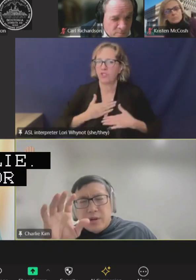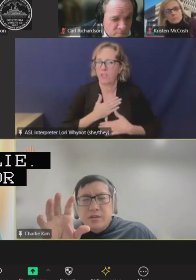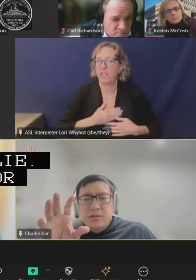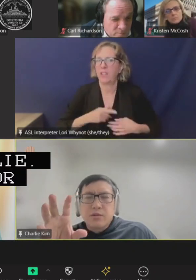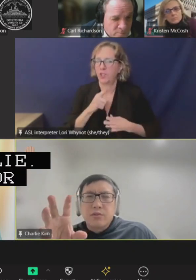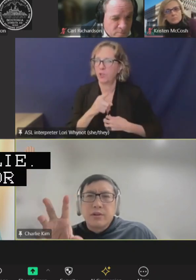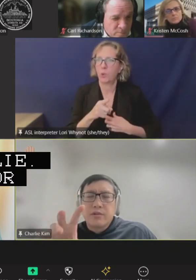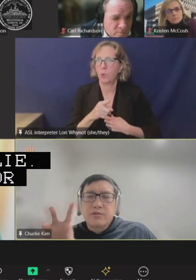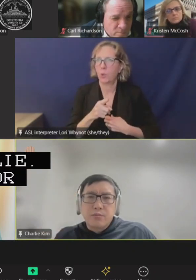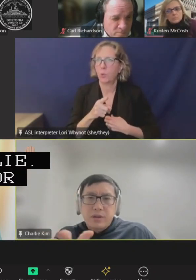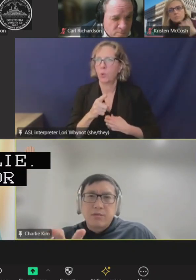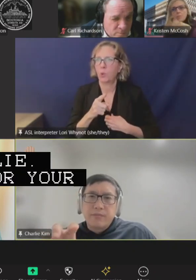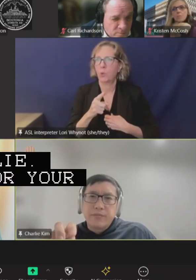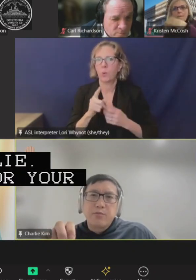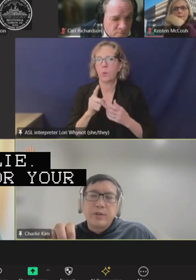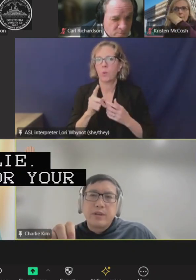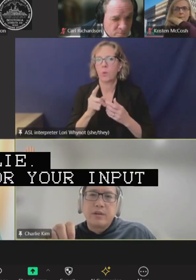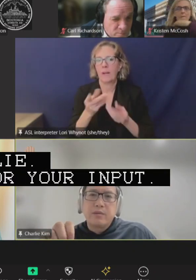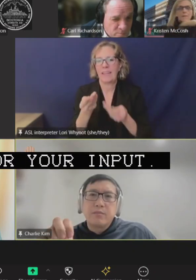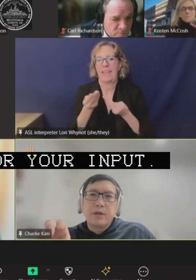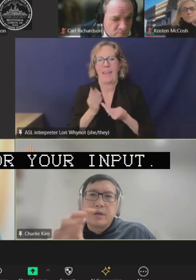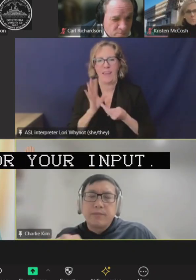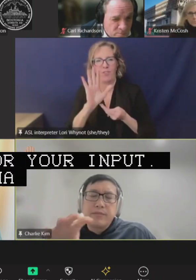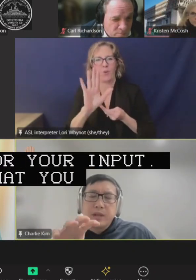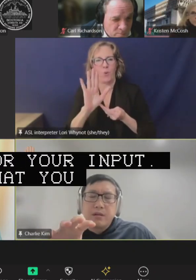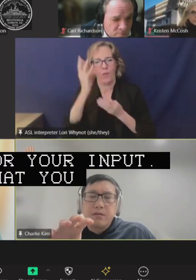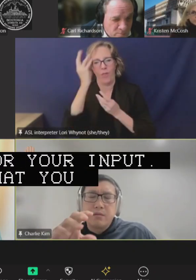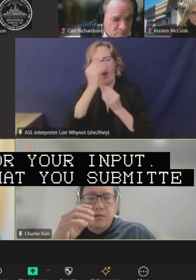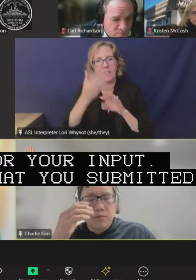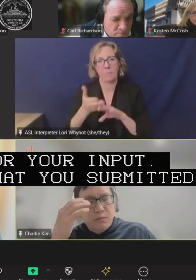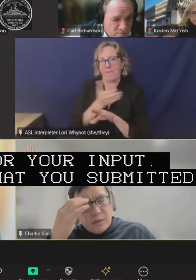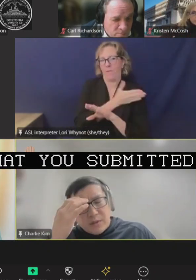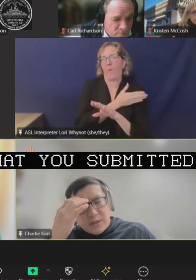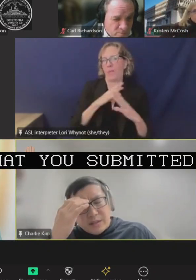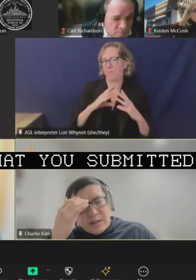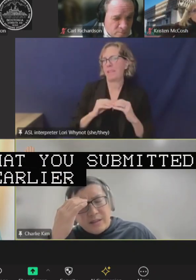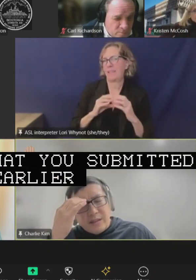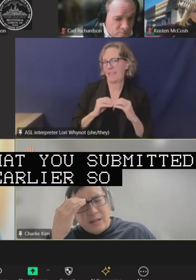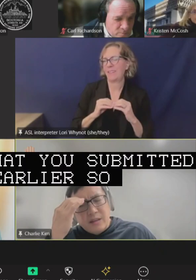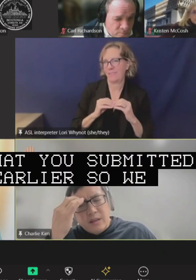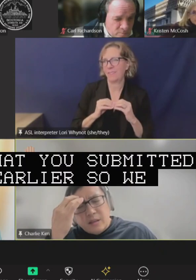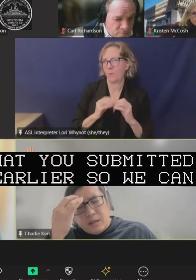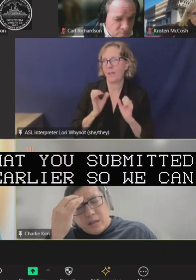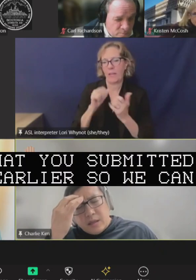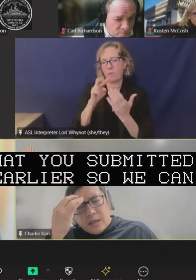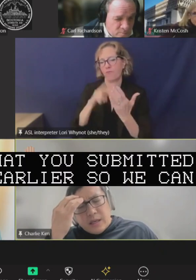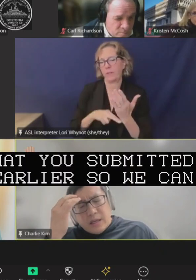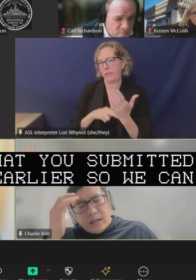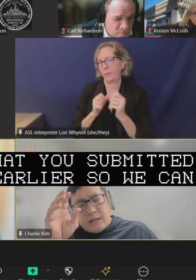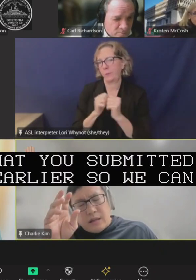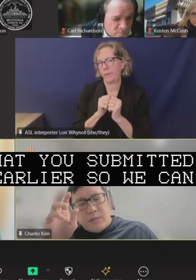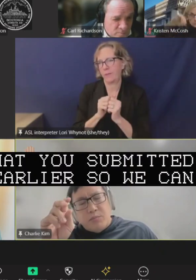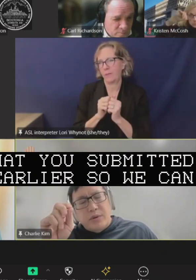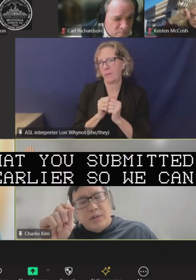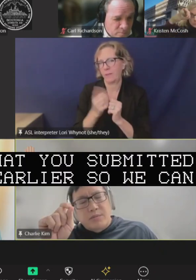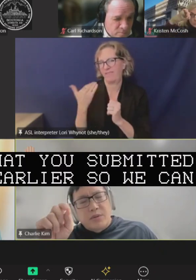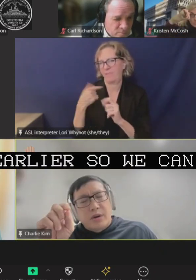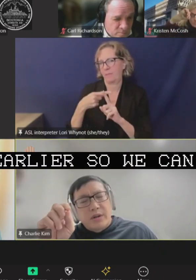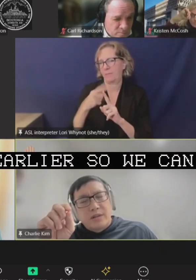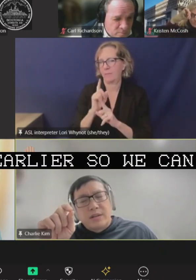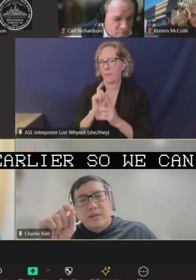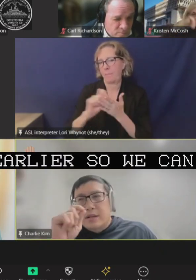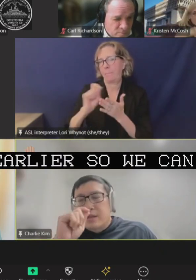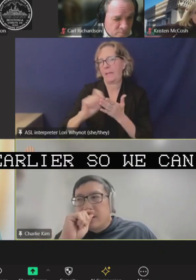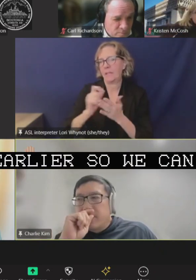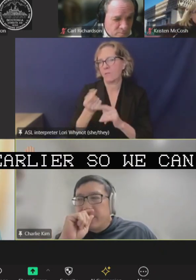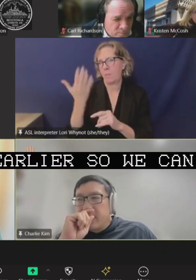of your thoughts earlier so that we can read them with the minutes. I think, and I've been putting some thought